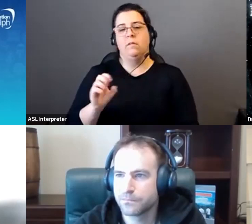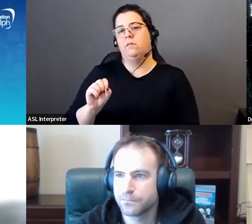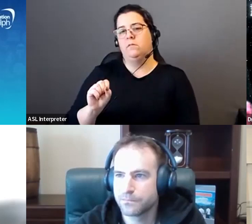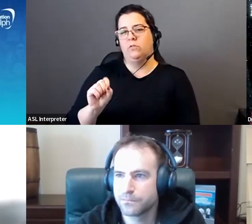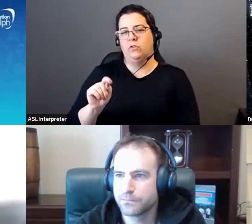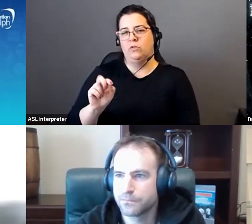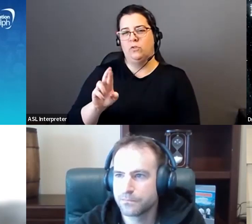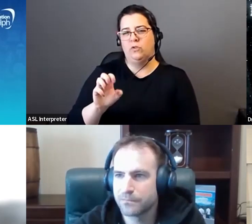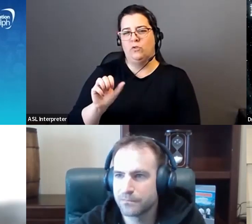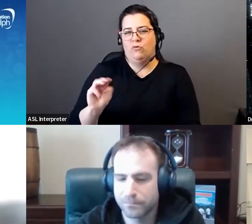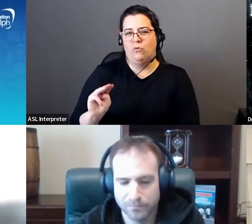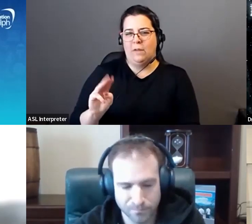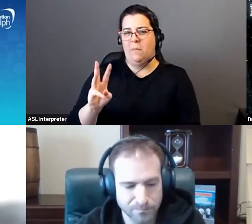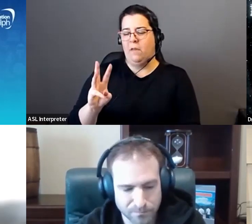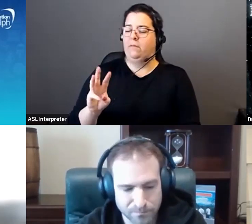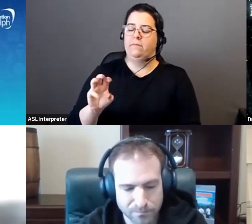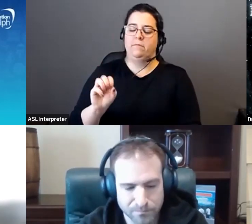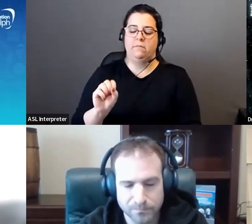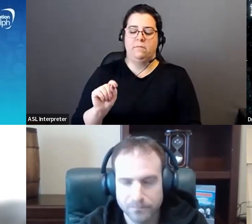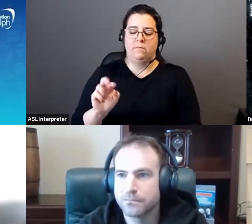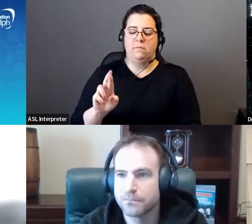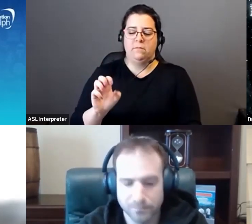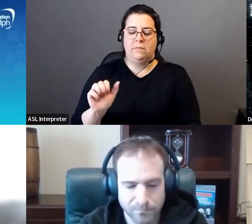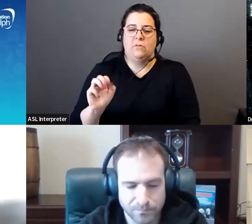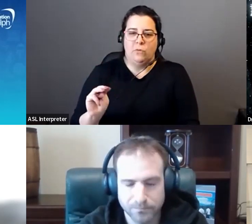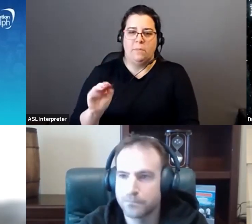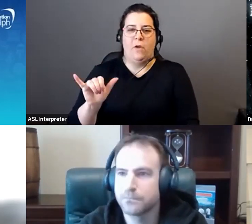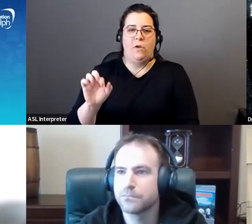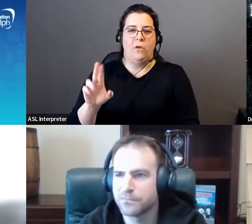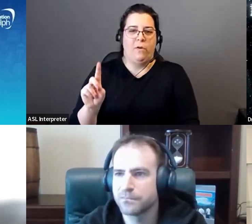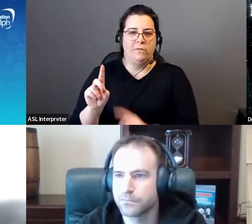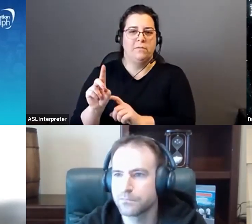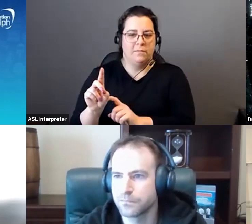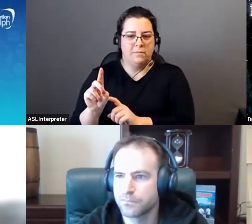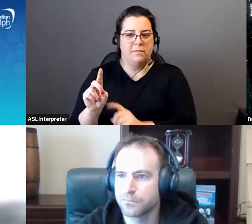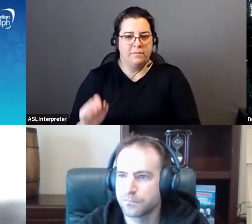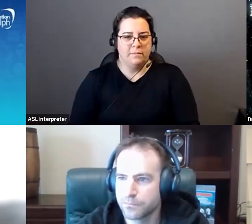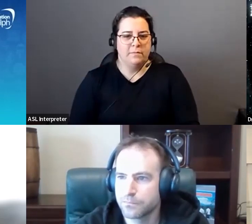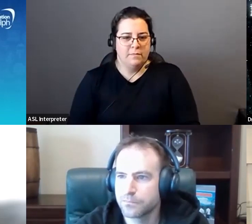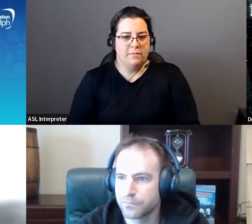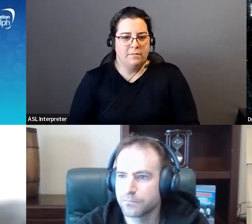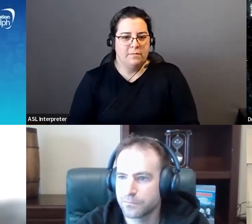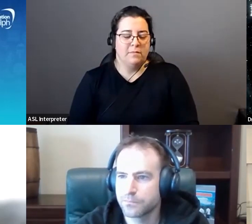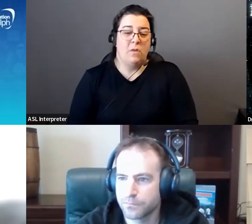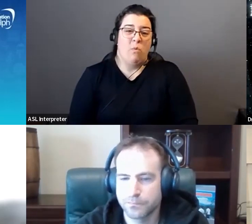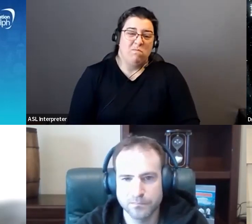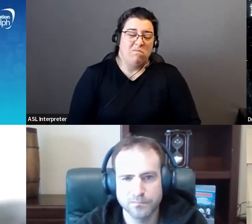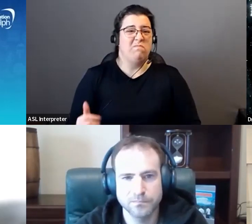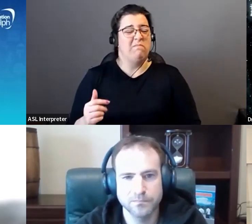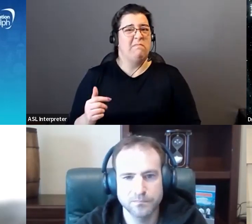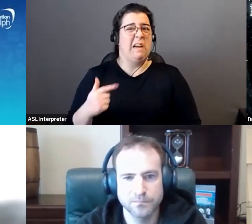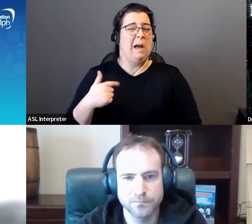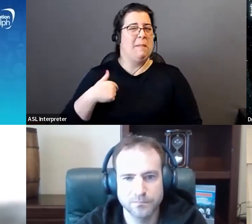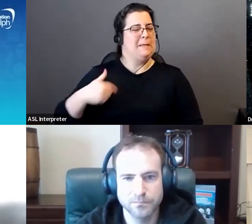that, and Riverside is good also. So I highly recommend either one, but I think that may be your first challenge right there, using the Wi-Fi.